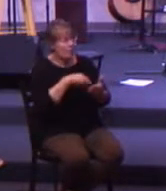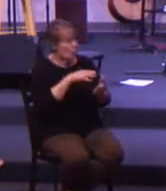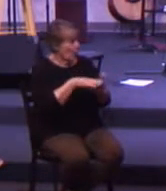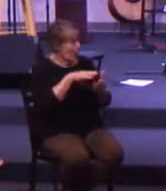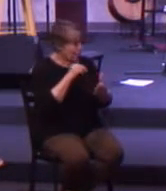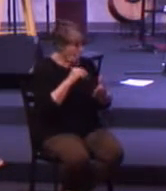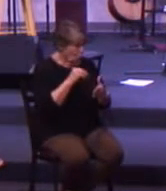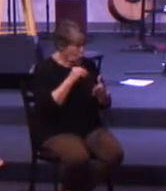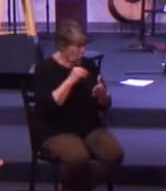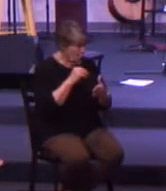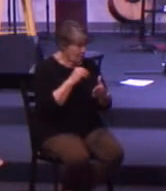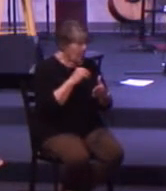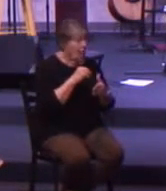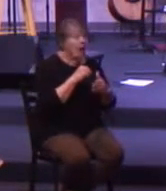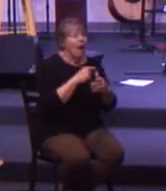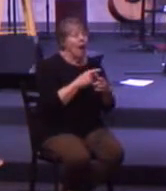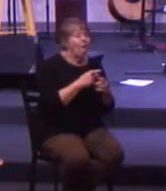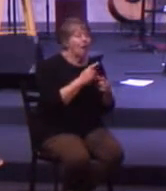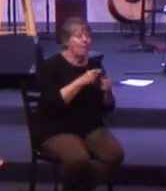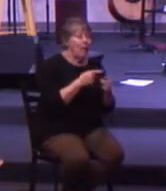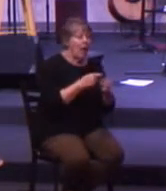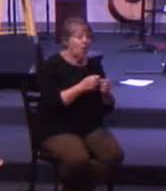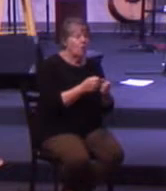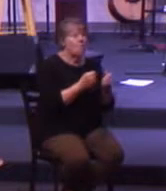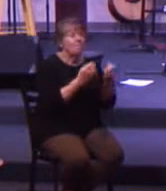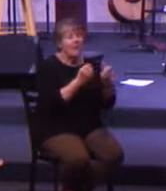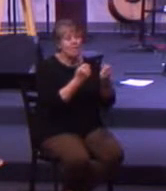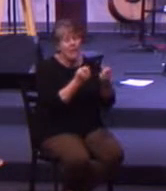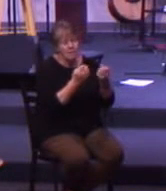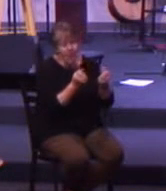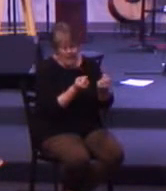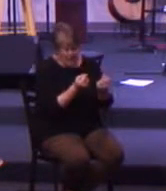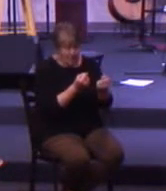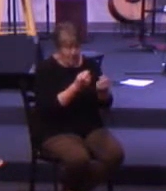polytheistic cultures. Polytheistic meaning many, belief in